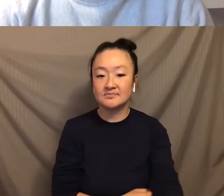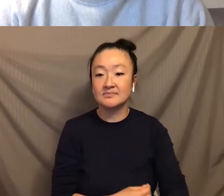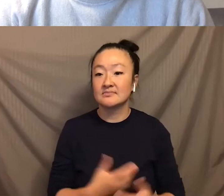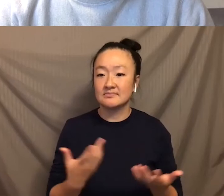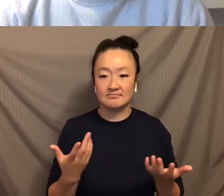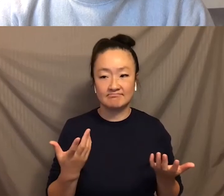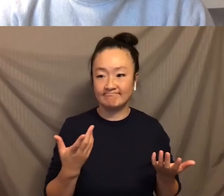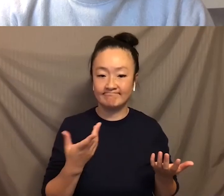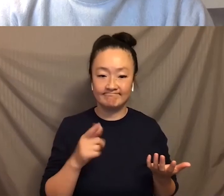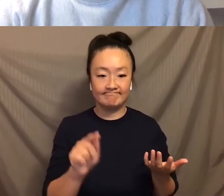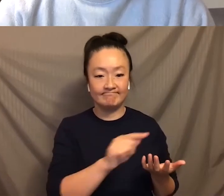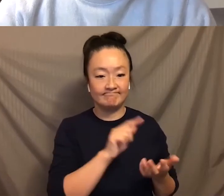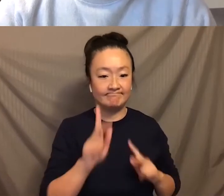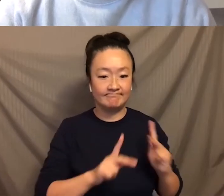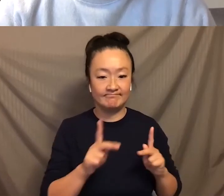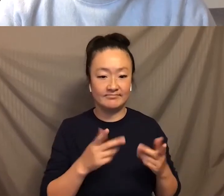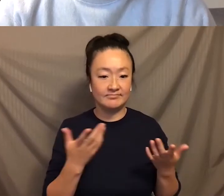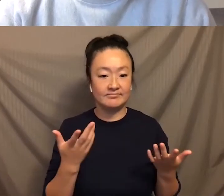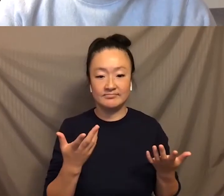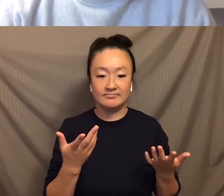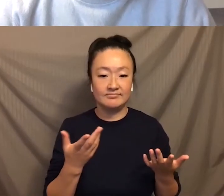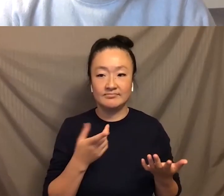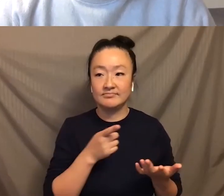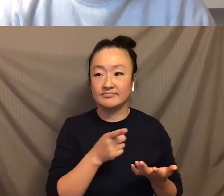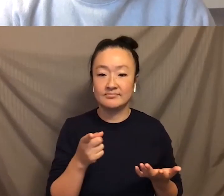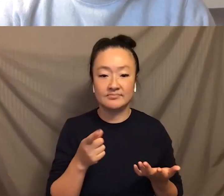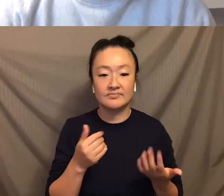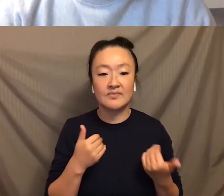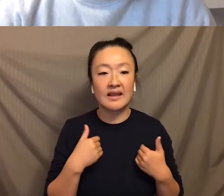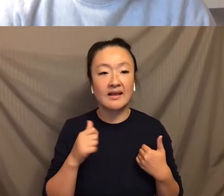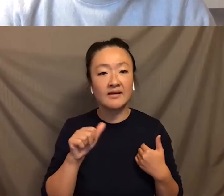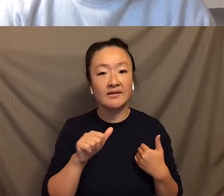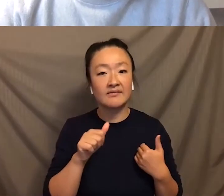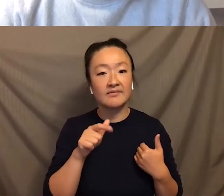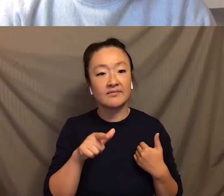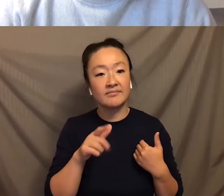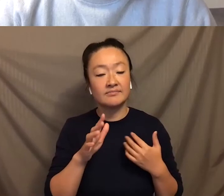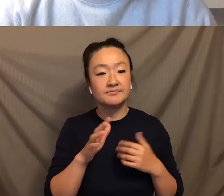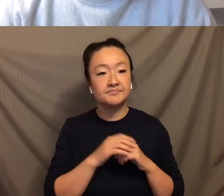me, who also had this other kind of very